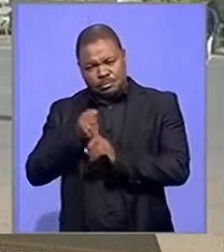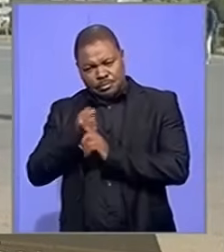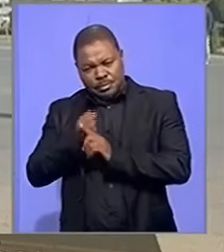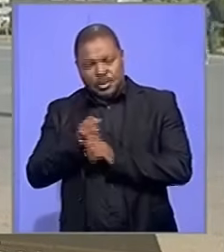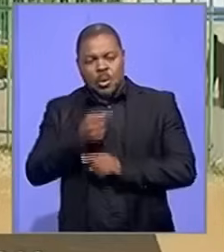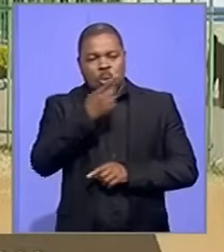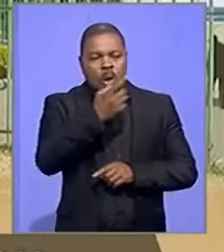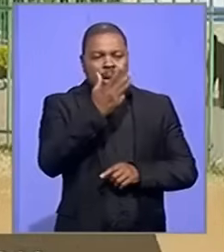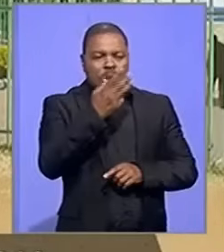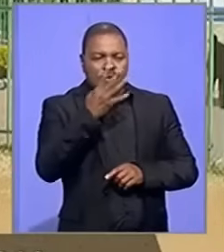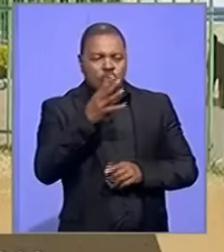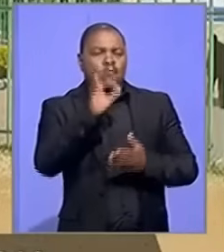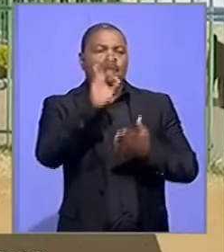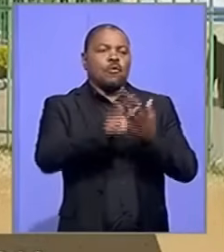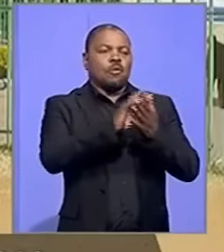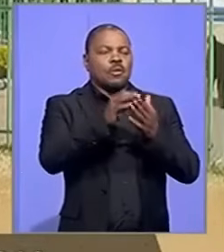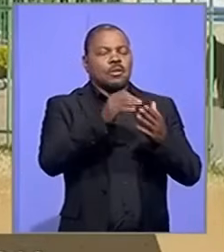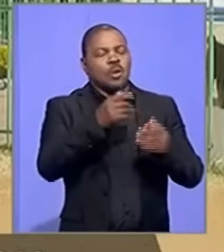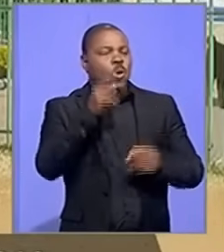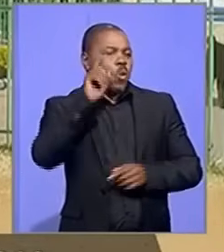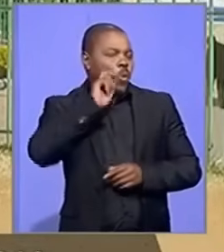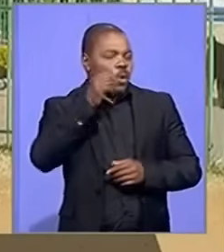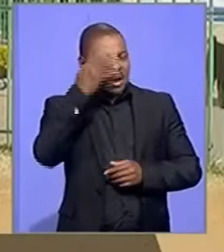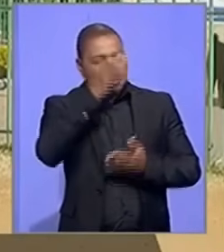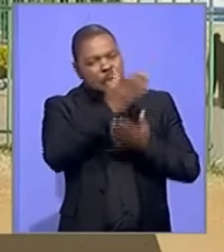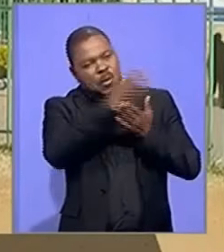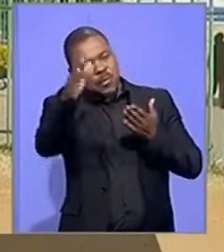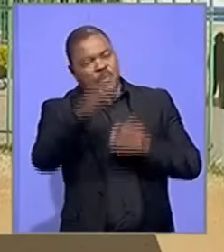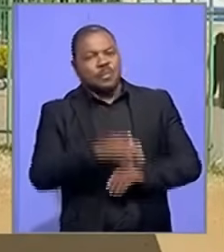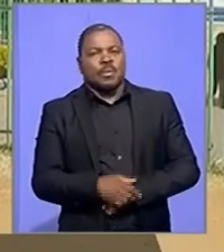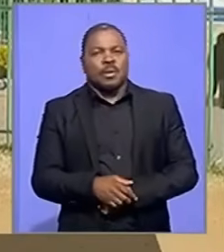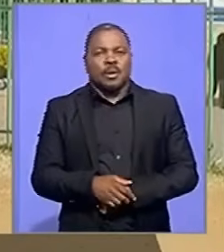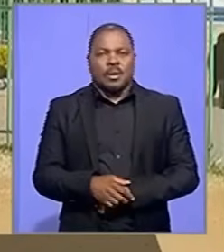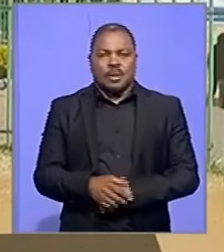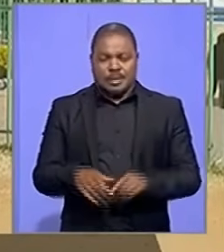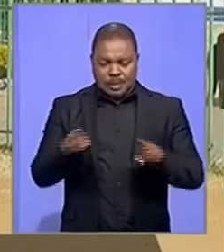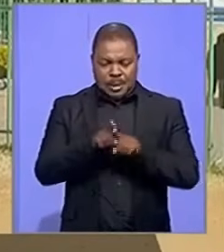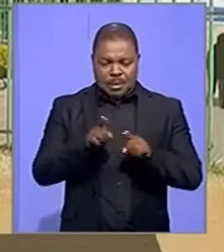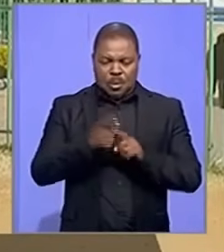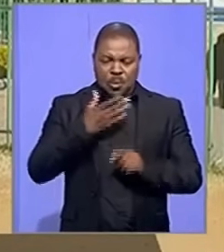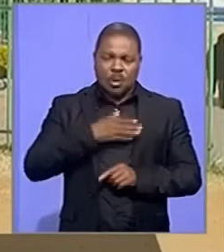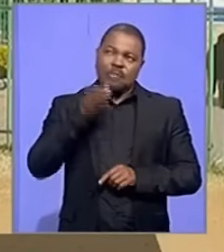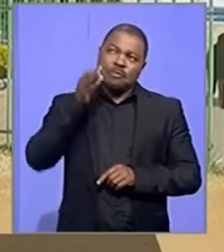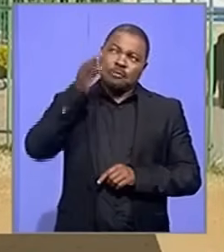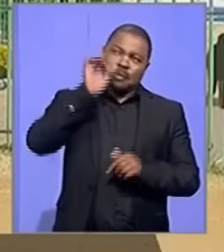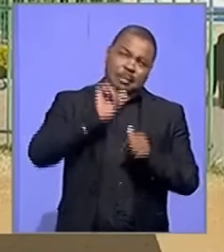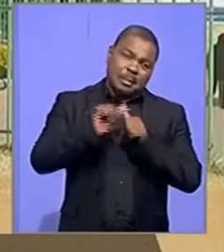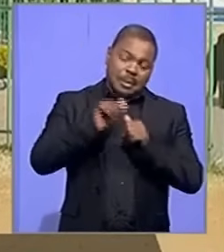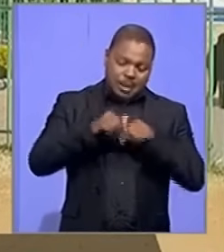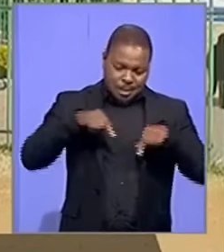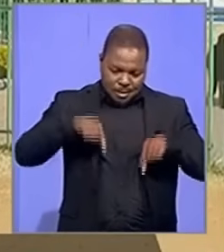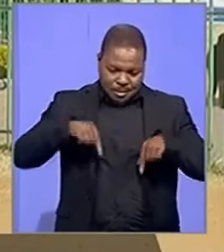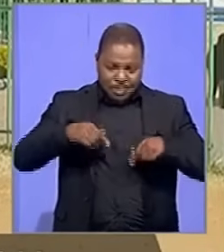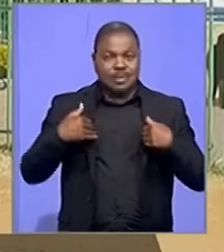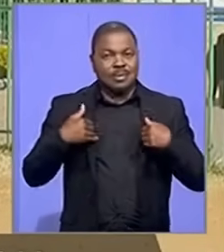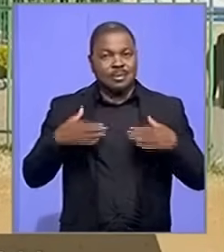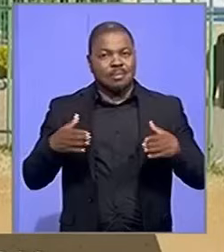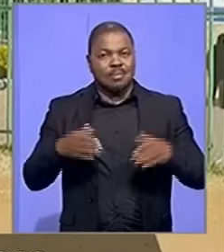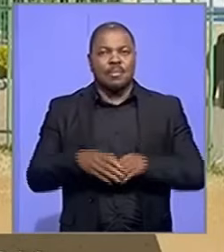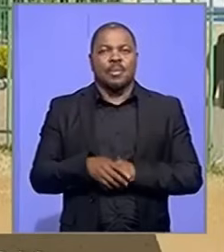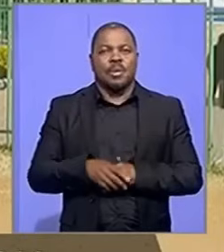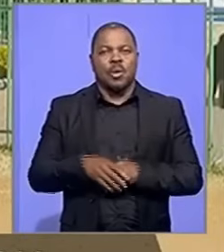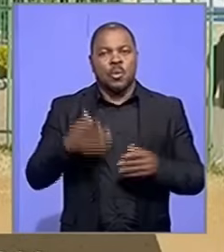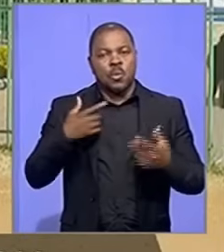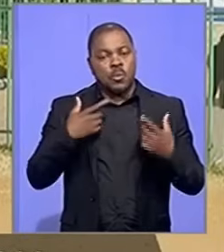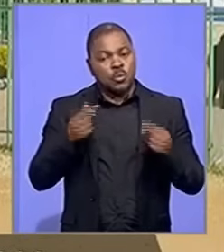ka 1994. Re go baswa ka moka gore le kgone go tšwela pele le rena re tle re be le bokamoso bo botse e thoma le kgolo e thoma ka gore